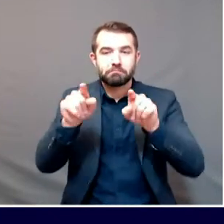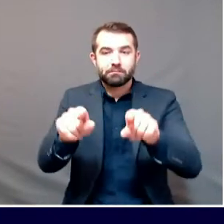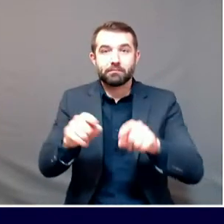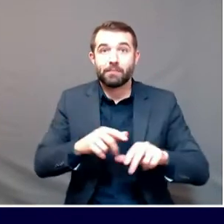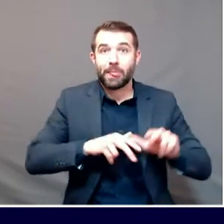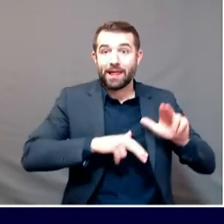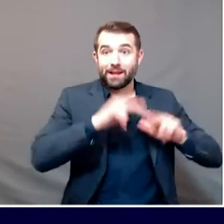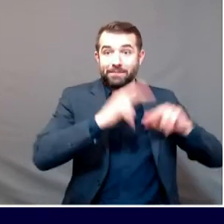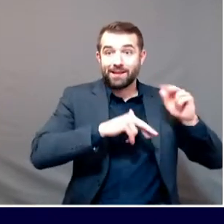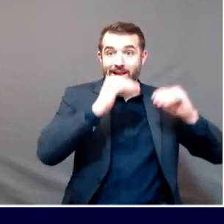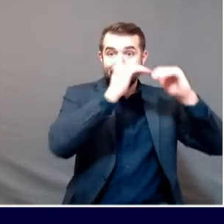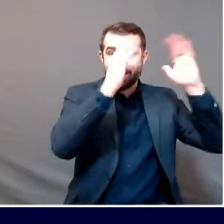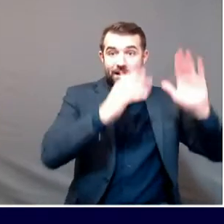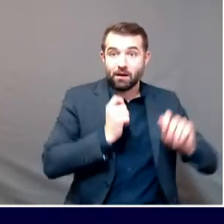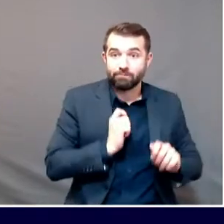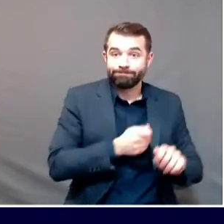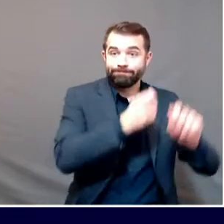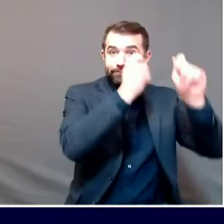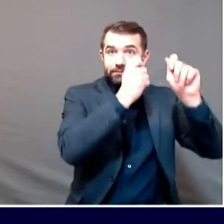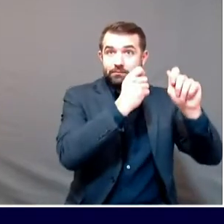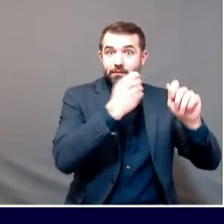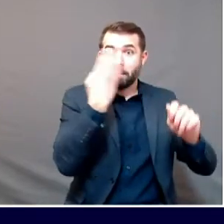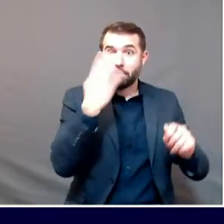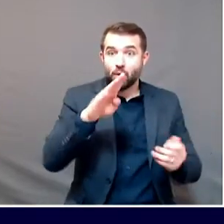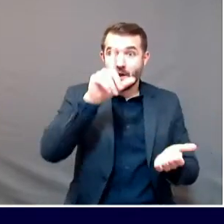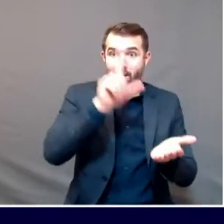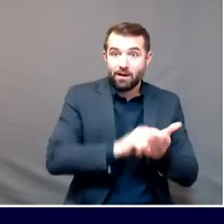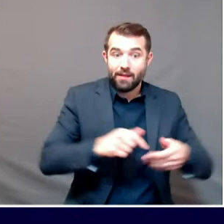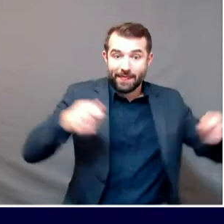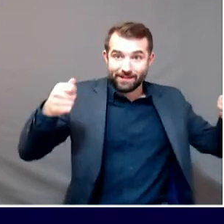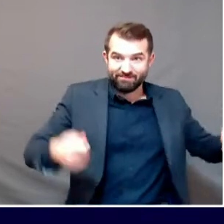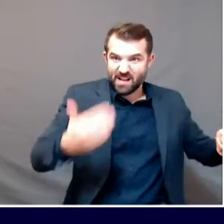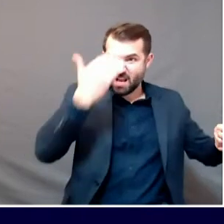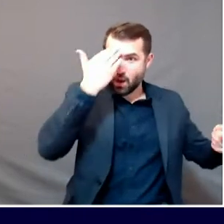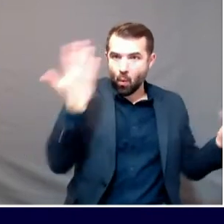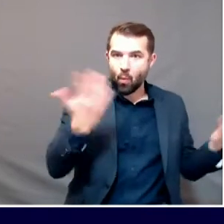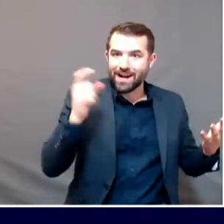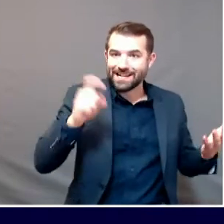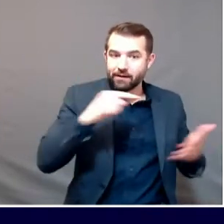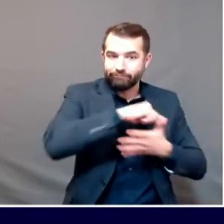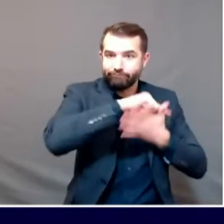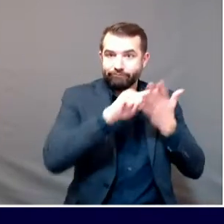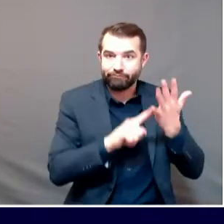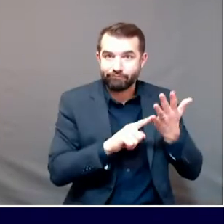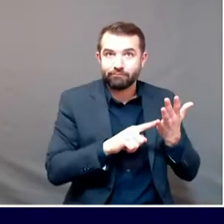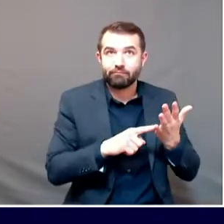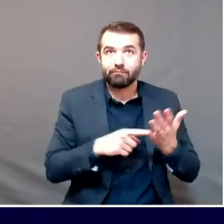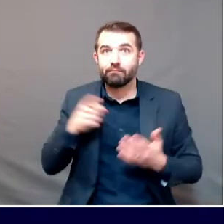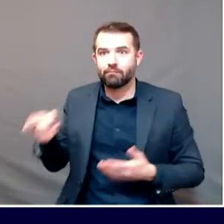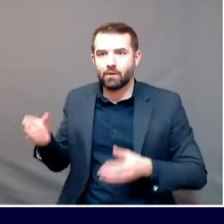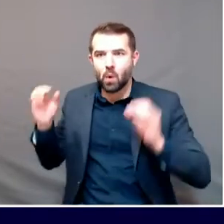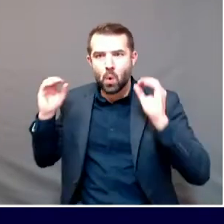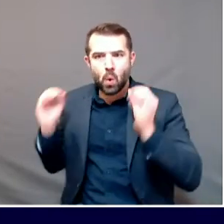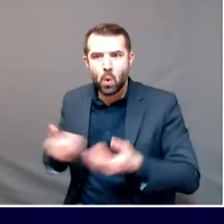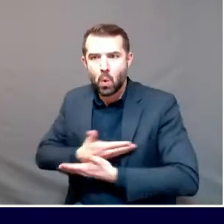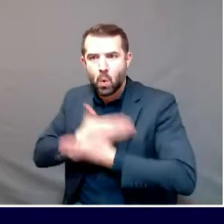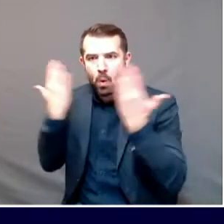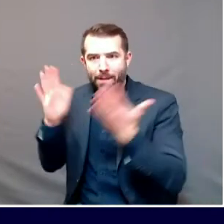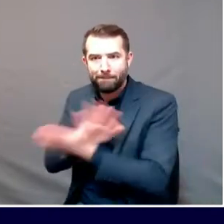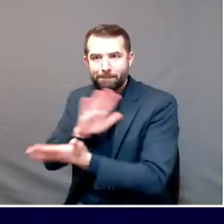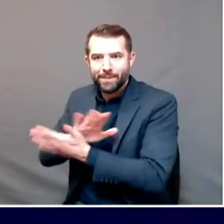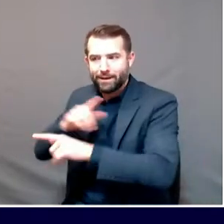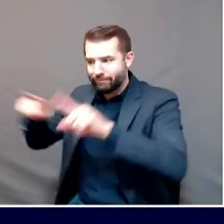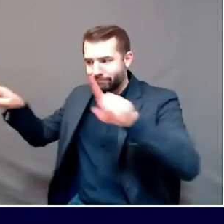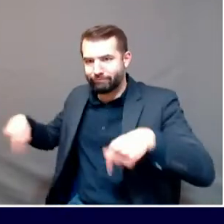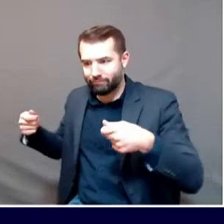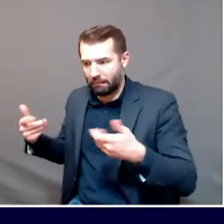all. The other thing to keep in mind as we're thinking about this question of whether these vaccines were rushed is to